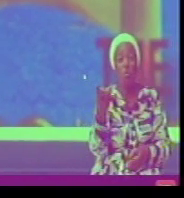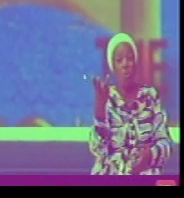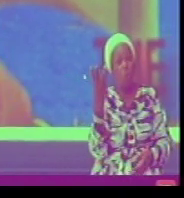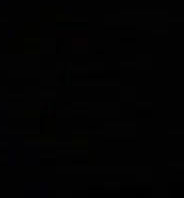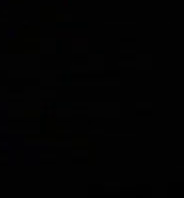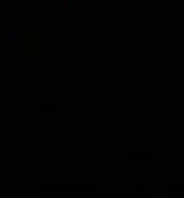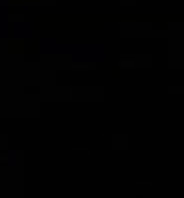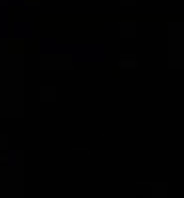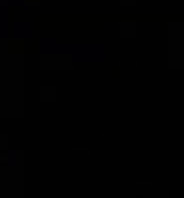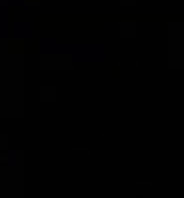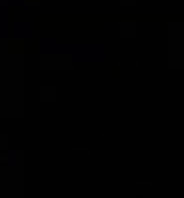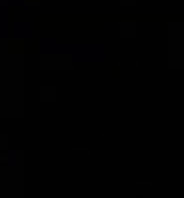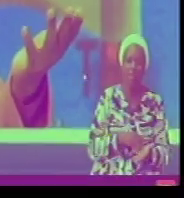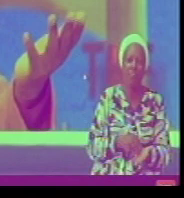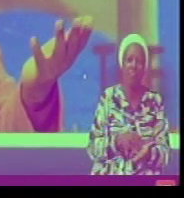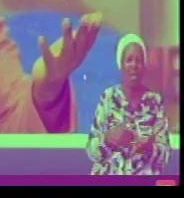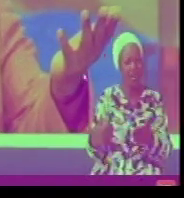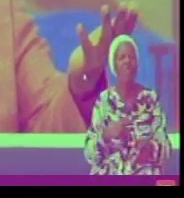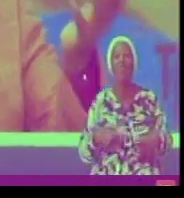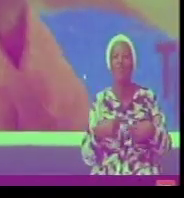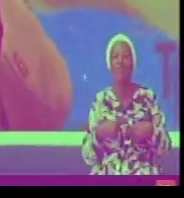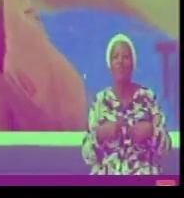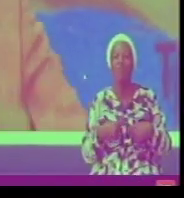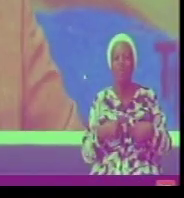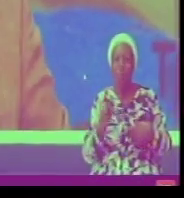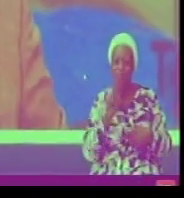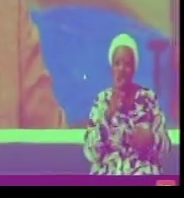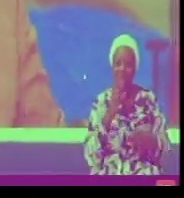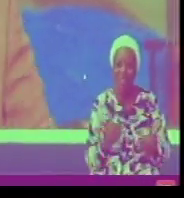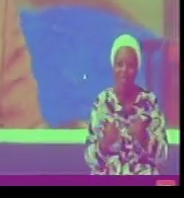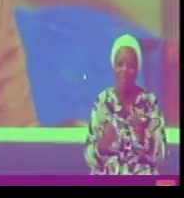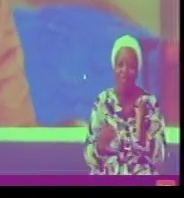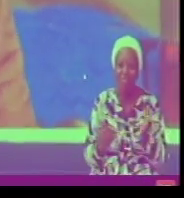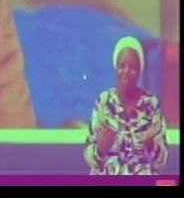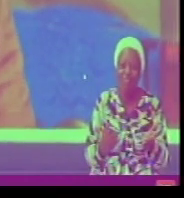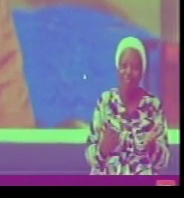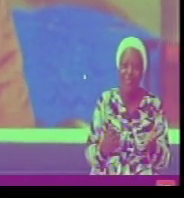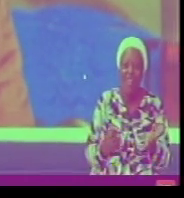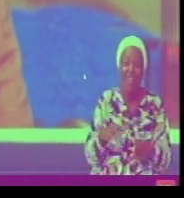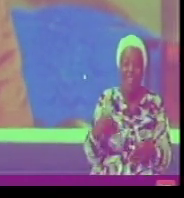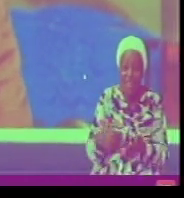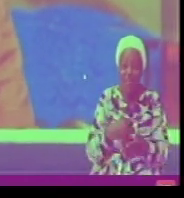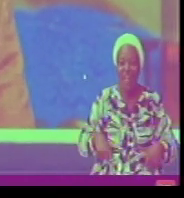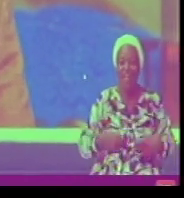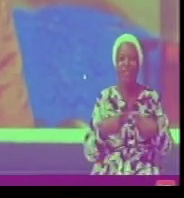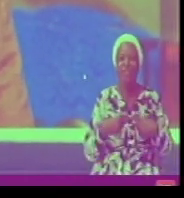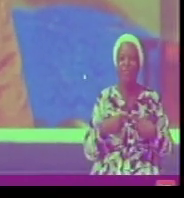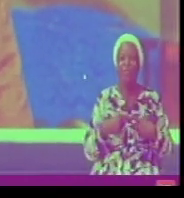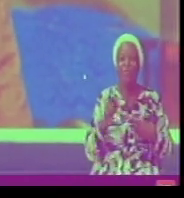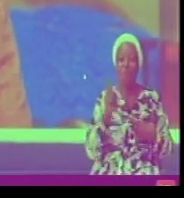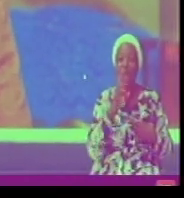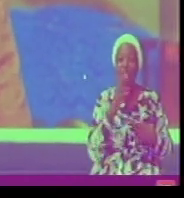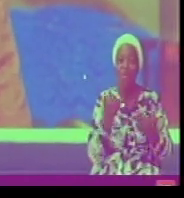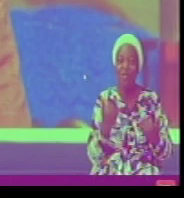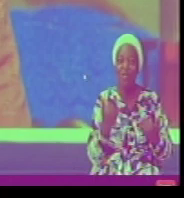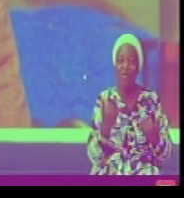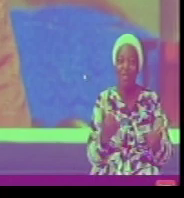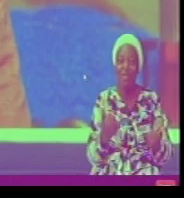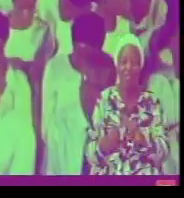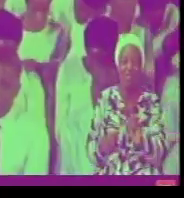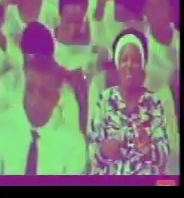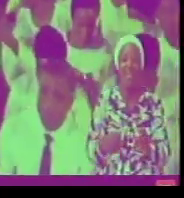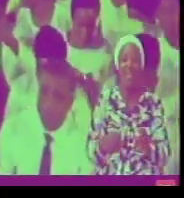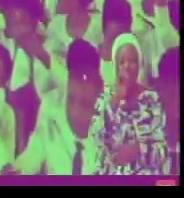so that what you were, you will not be again. New life. Where are you?